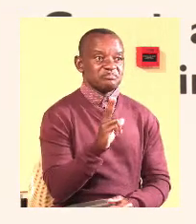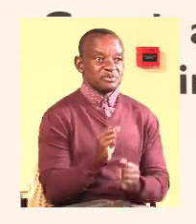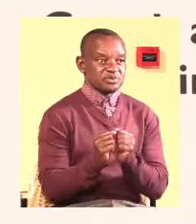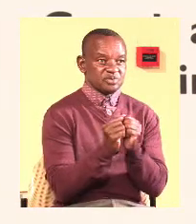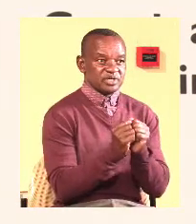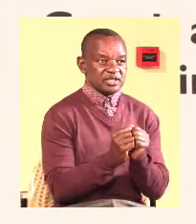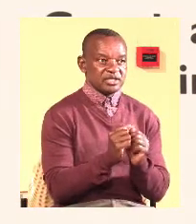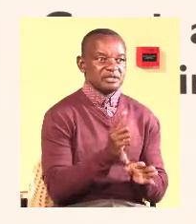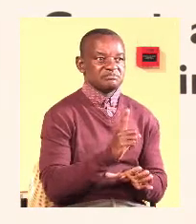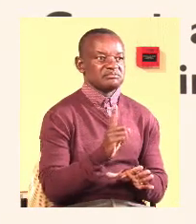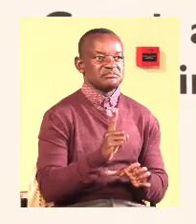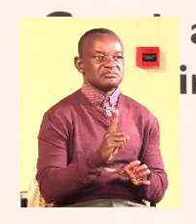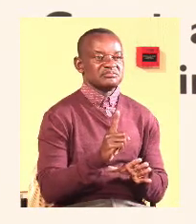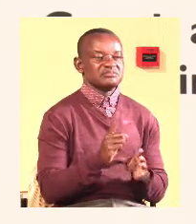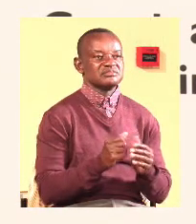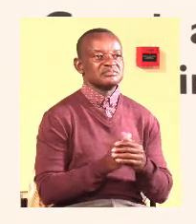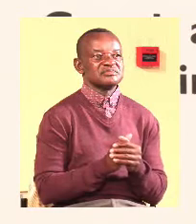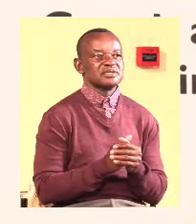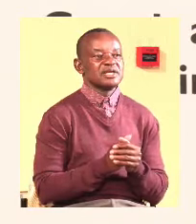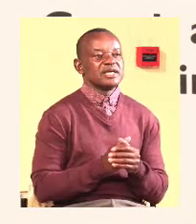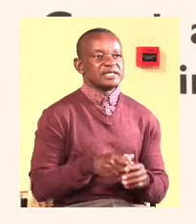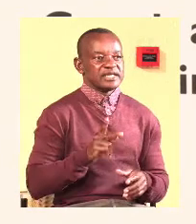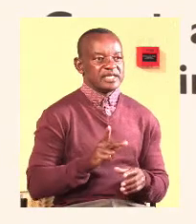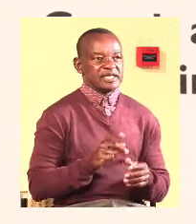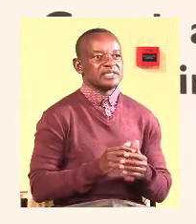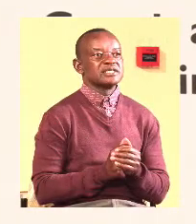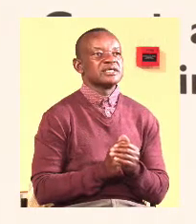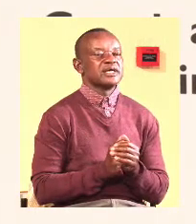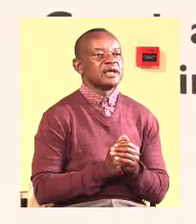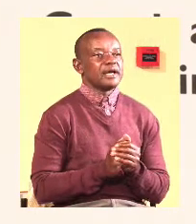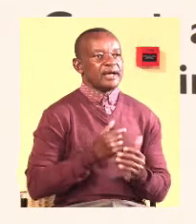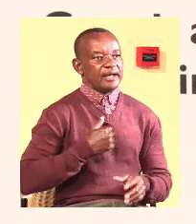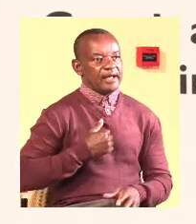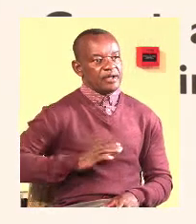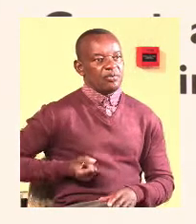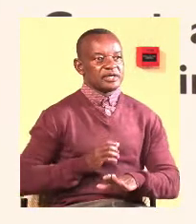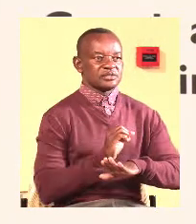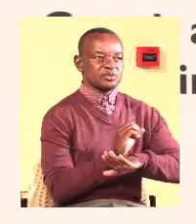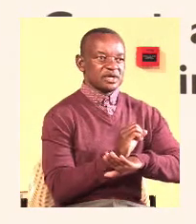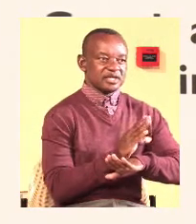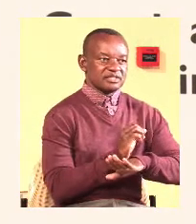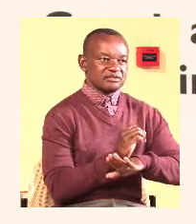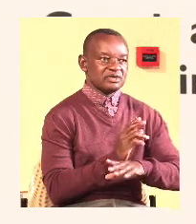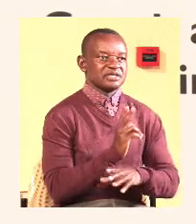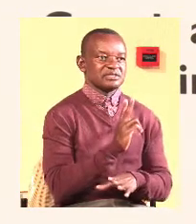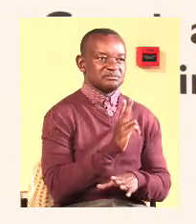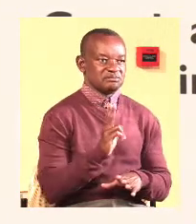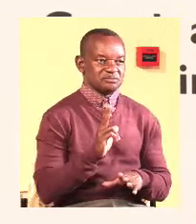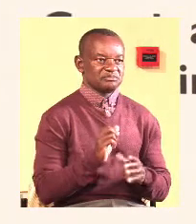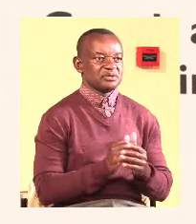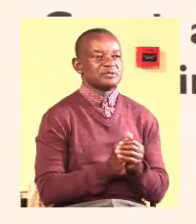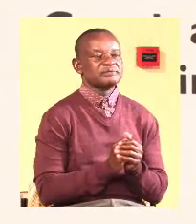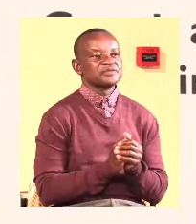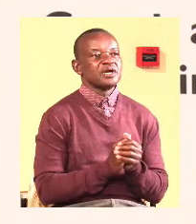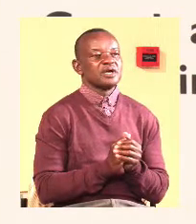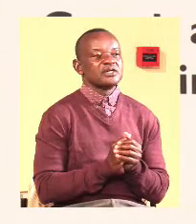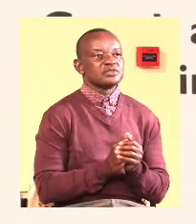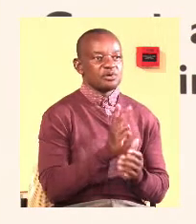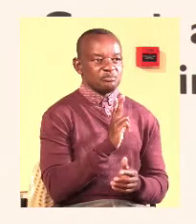to believe and also to encourage that if we are really to exercise, the aforementioned measures are supposed to